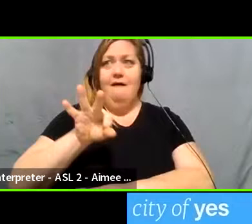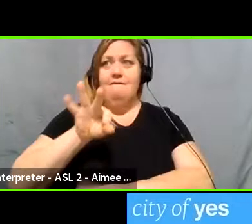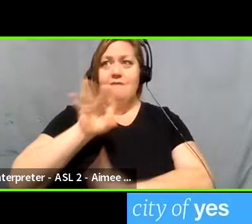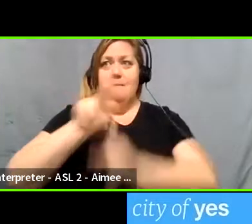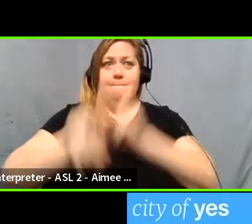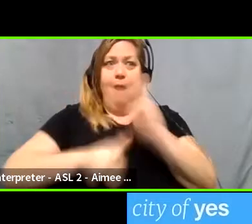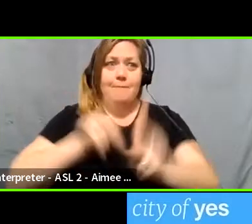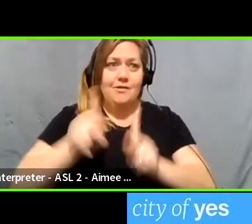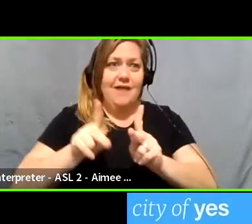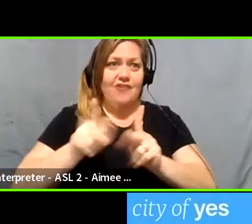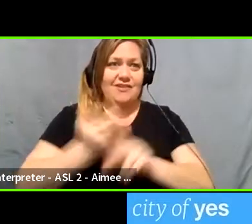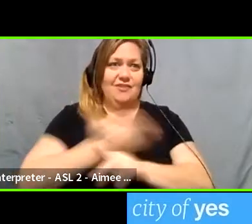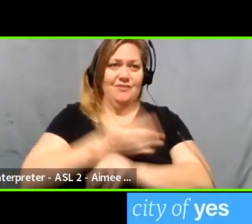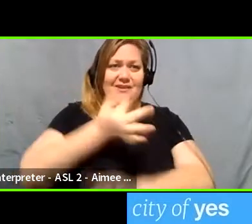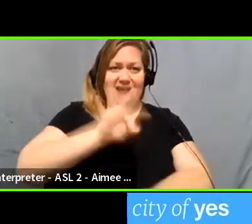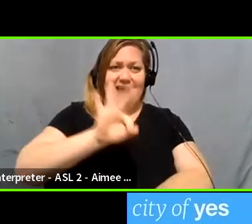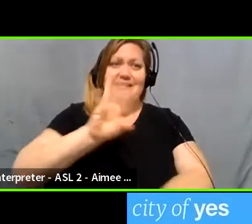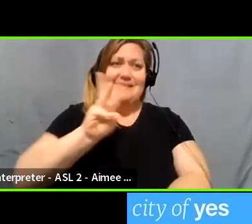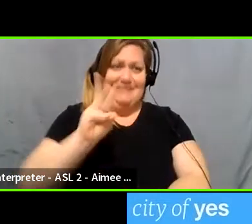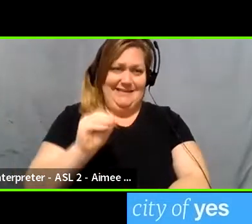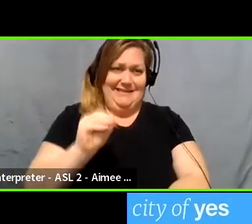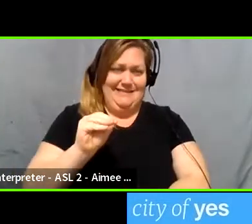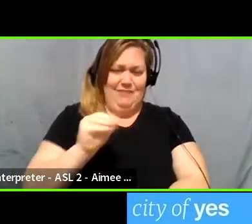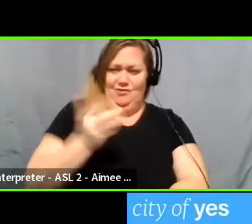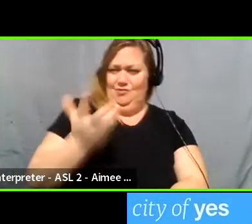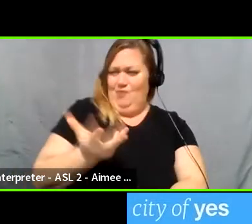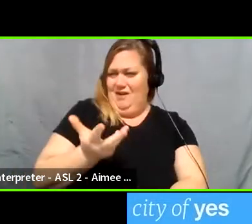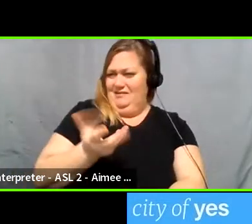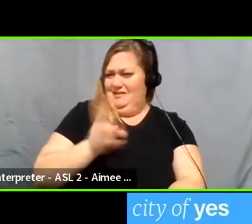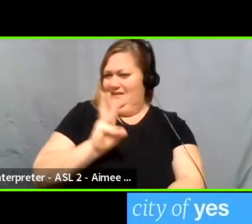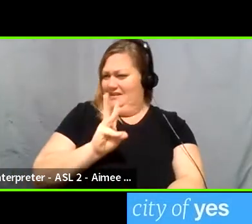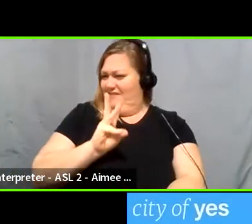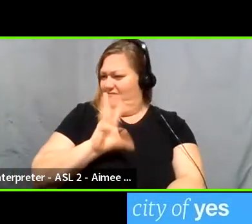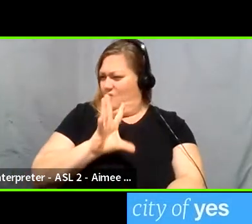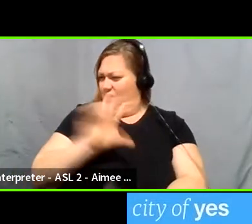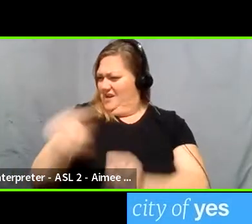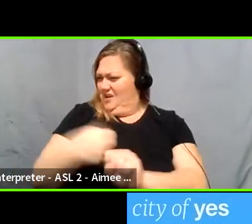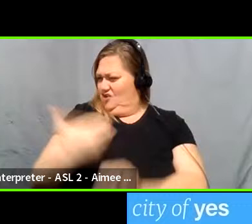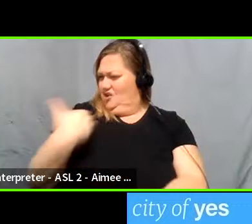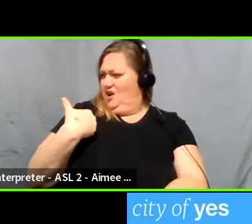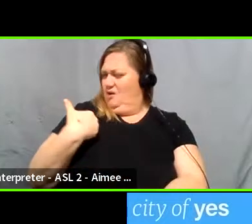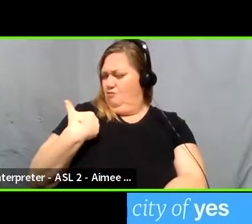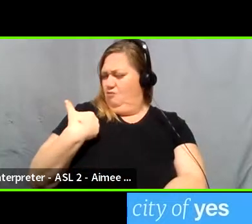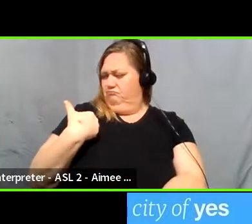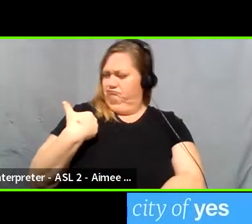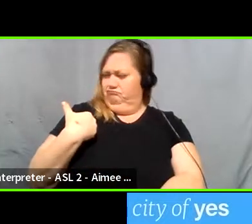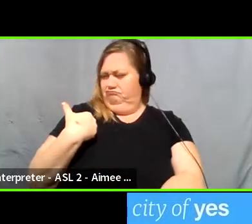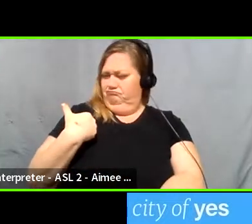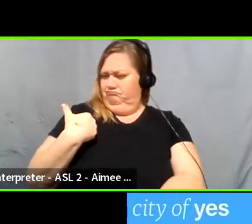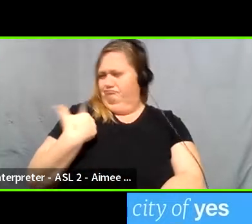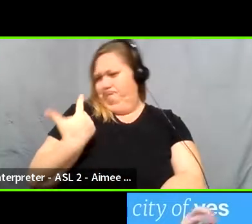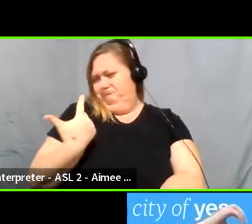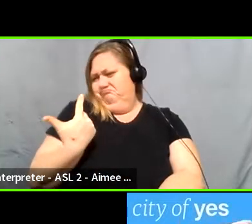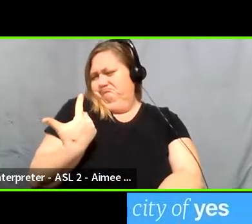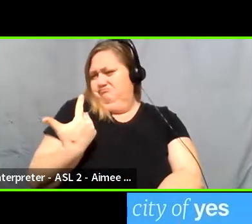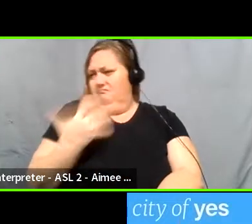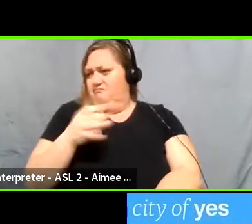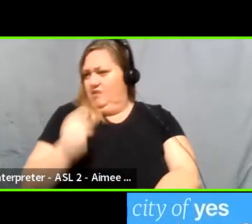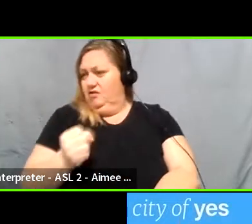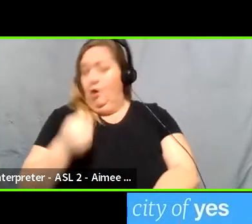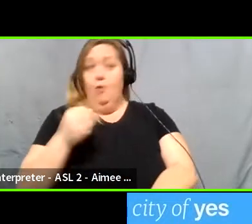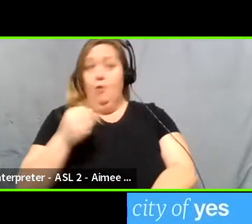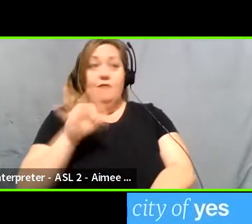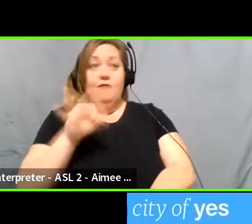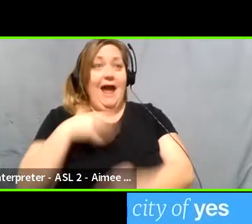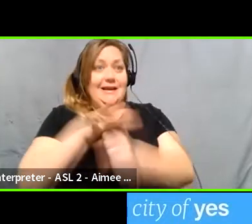as we were in 1960, which is what 64 years ago. All right. So if we had enough